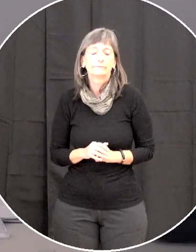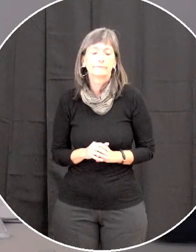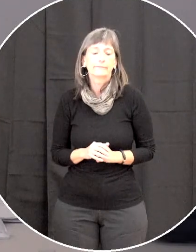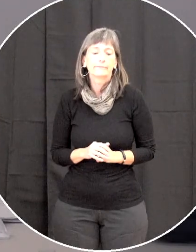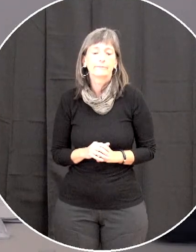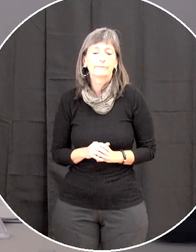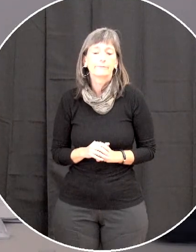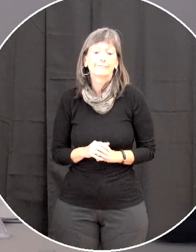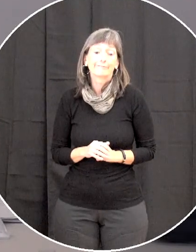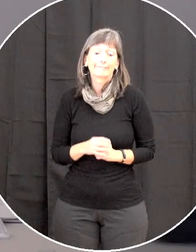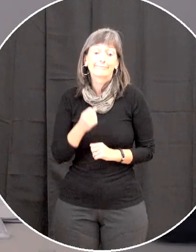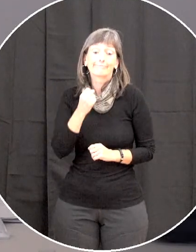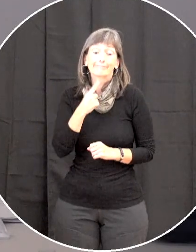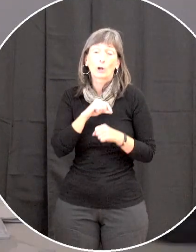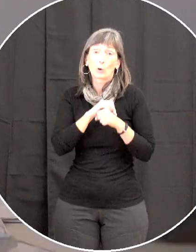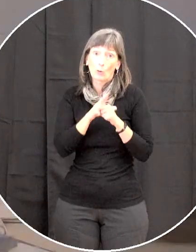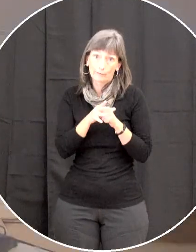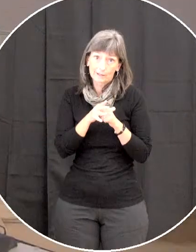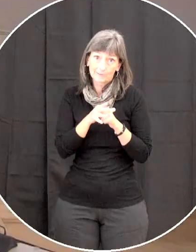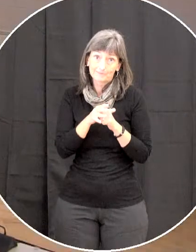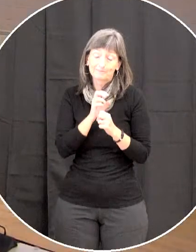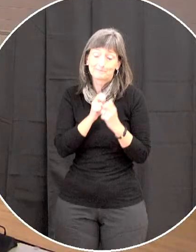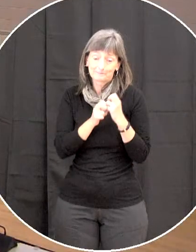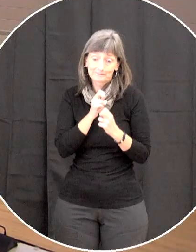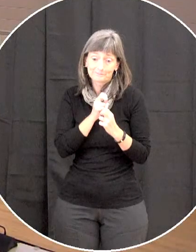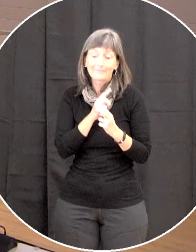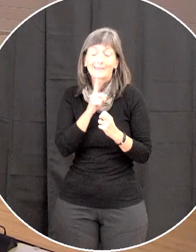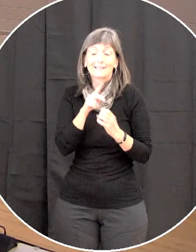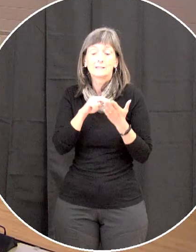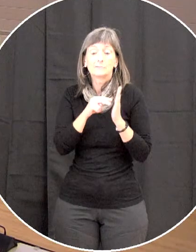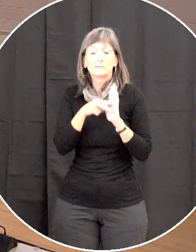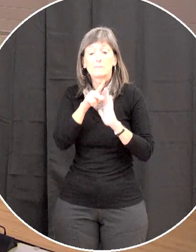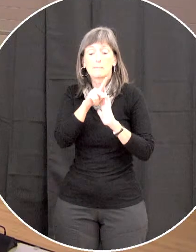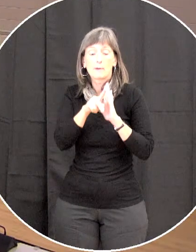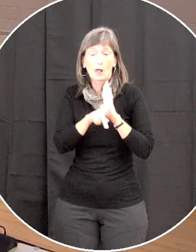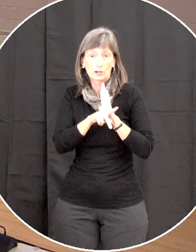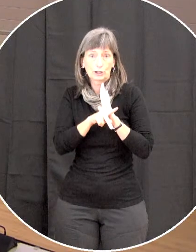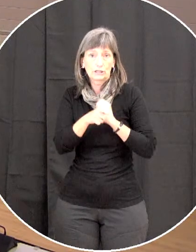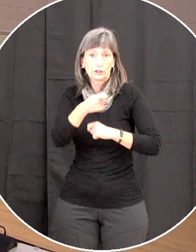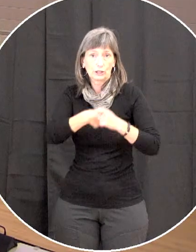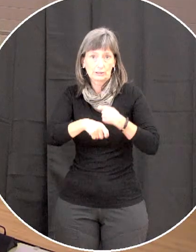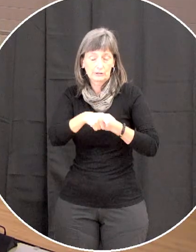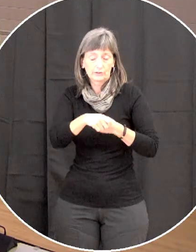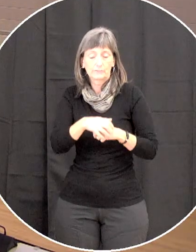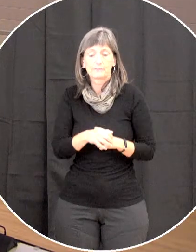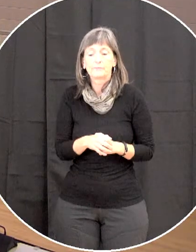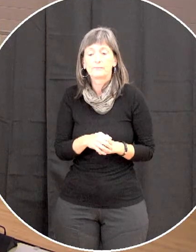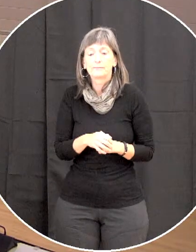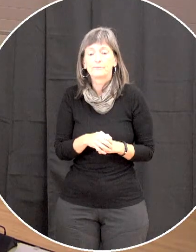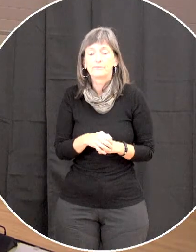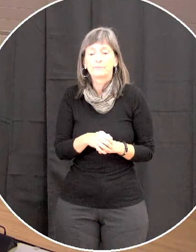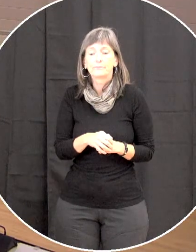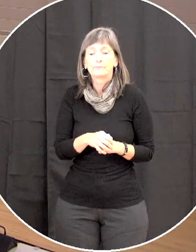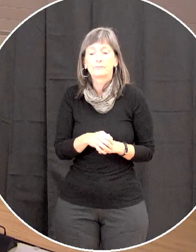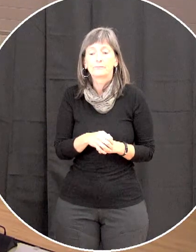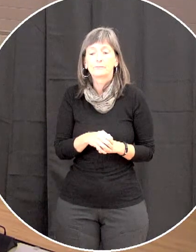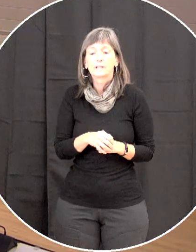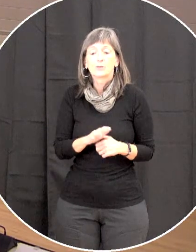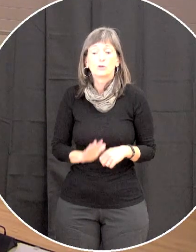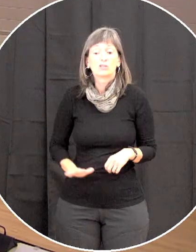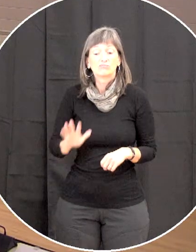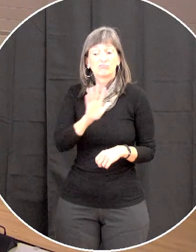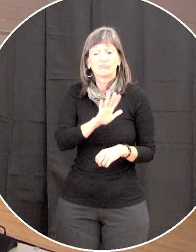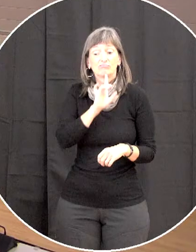Due to COVID-19, this year's policy was changed to state that 50 students across the province,